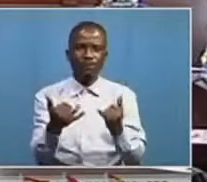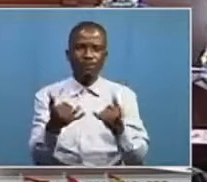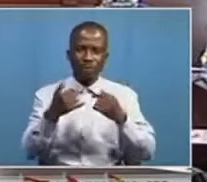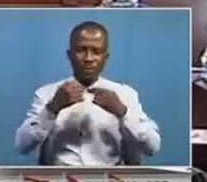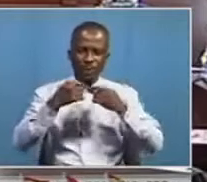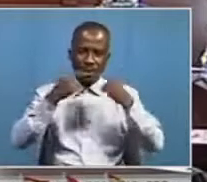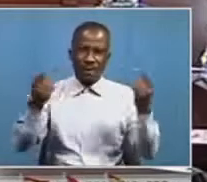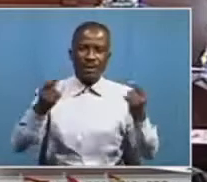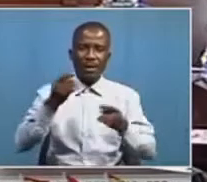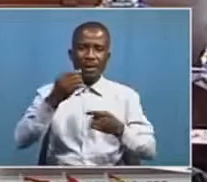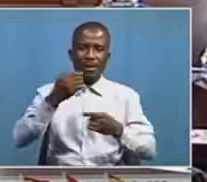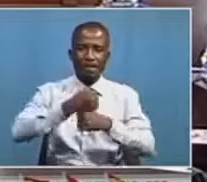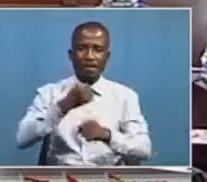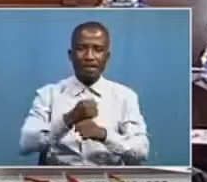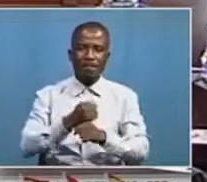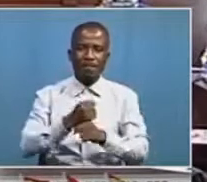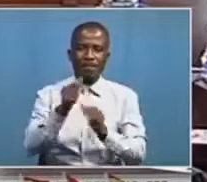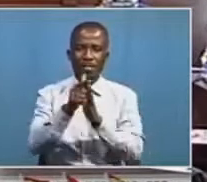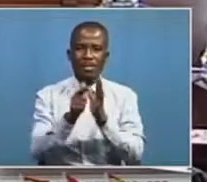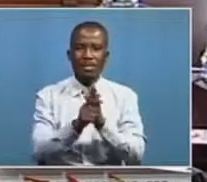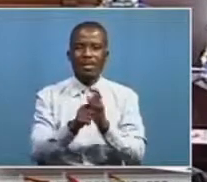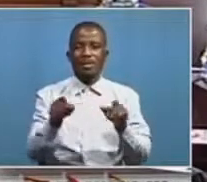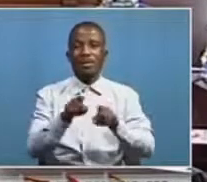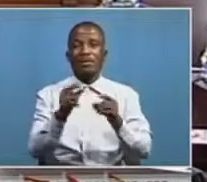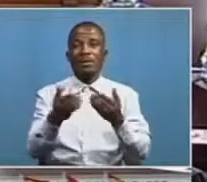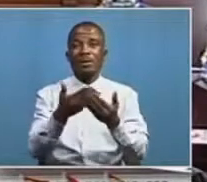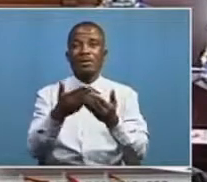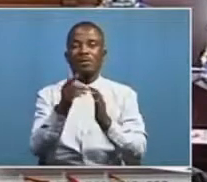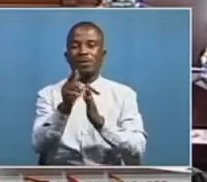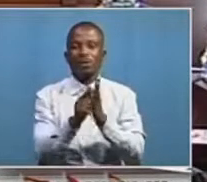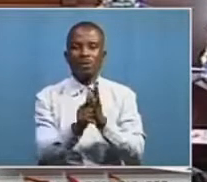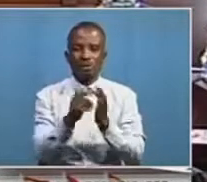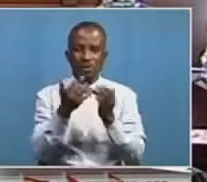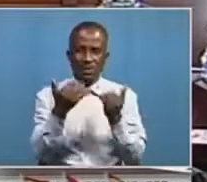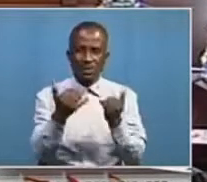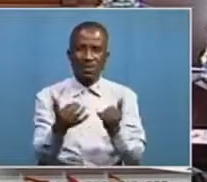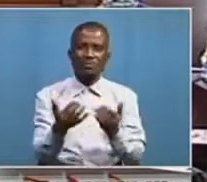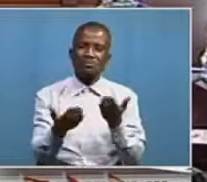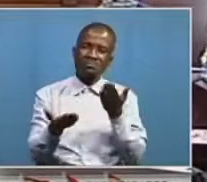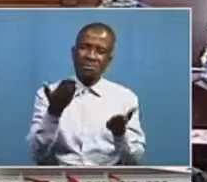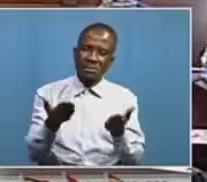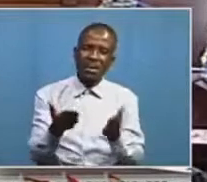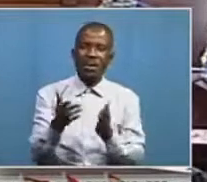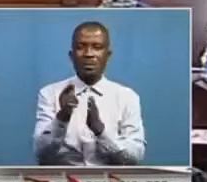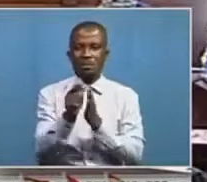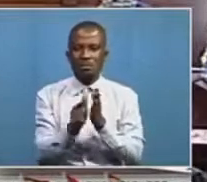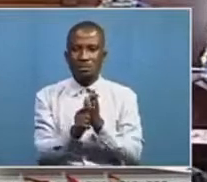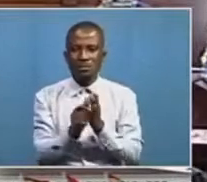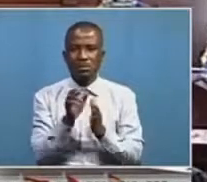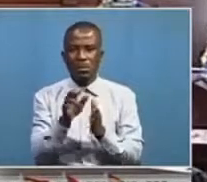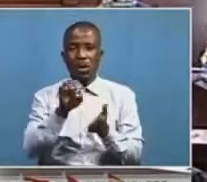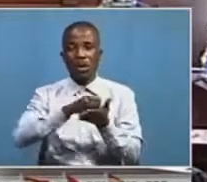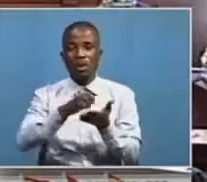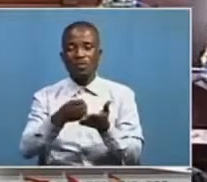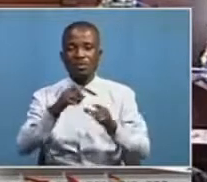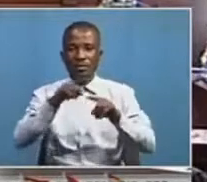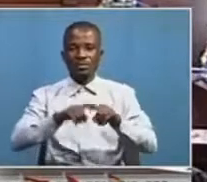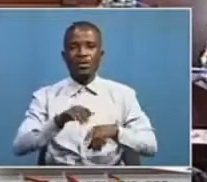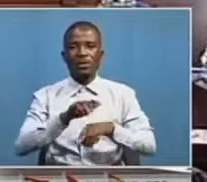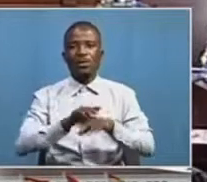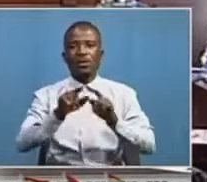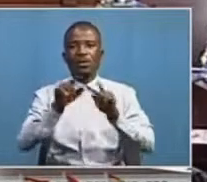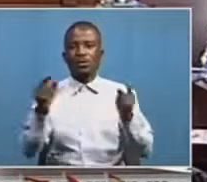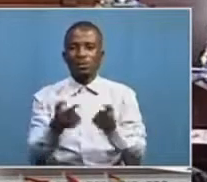by statute or may exist at common law and may cast either a legal or evidential burden on a party seeking to rebut